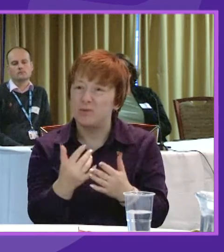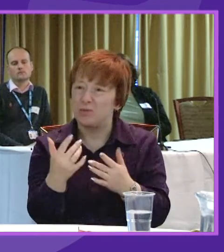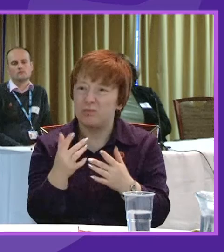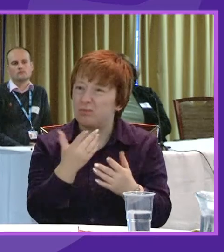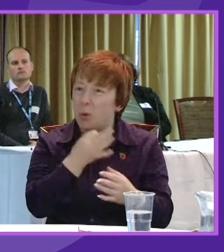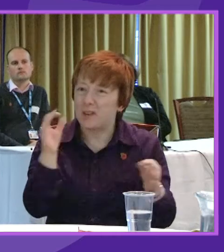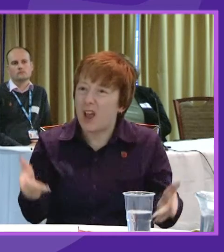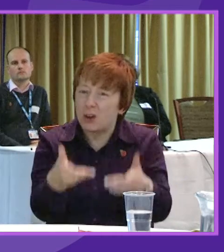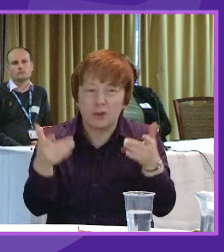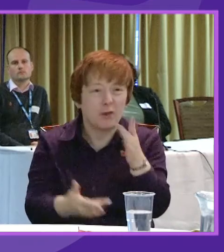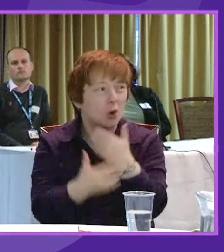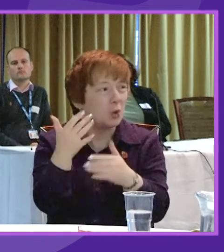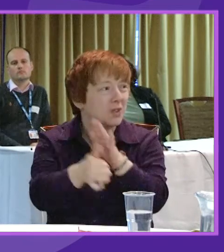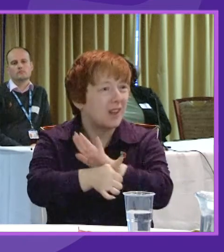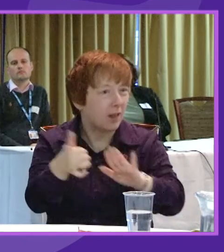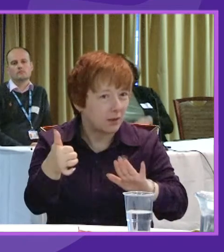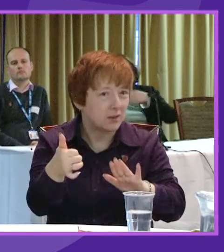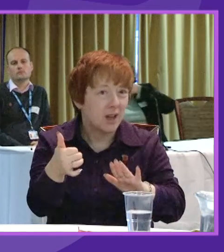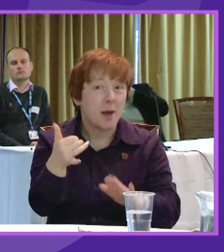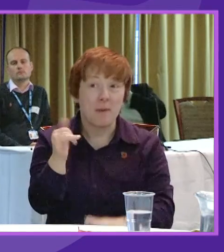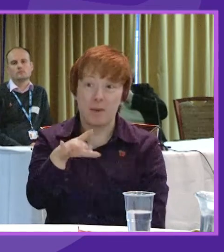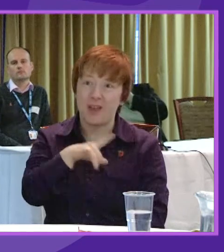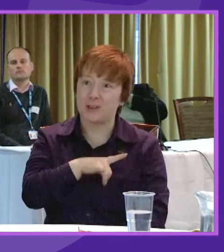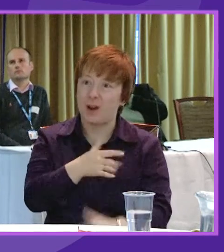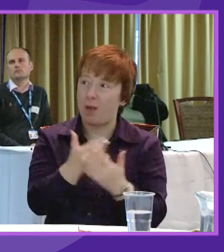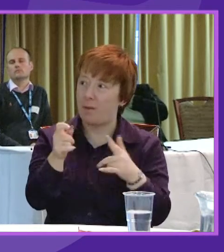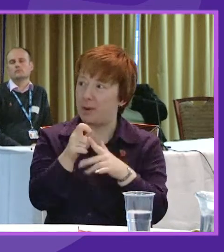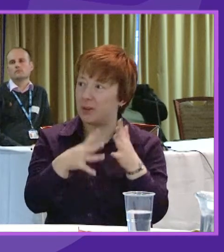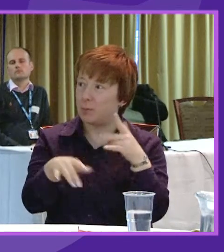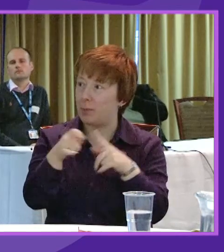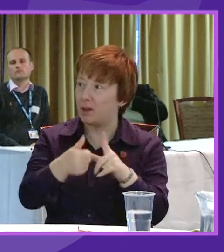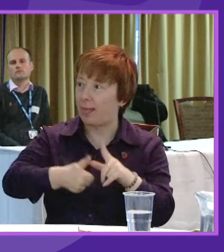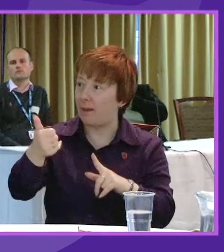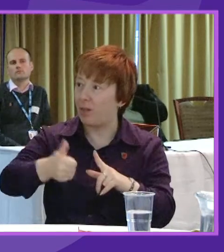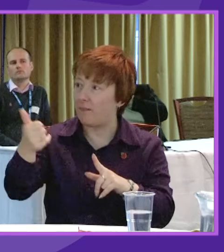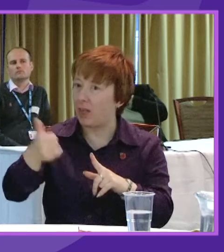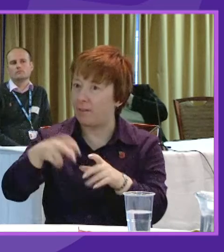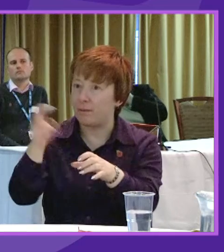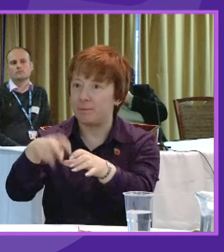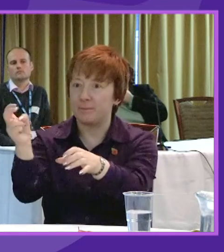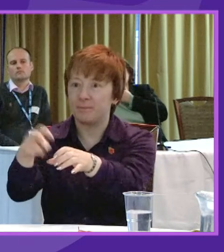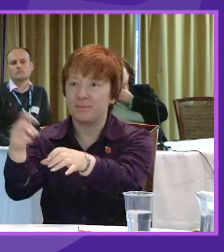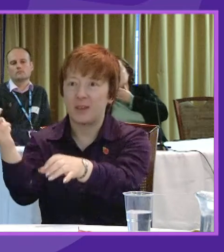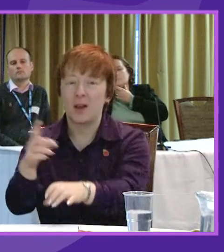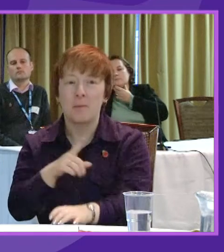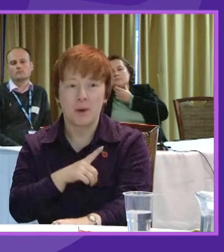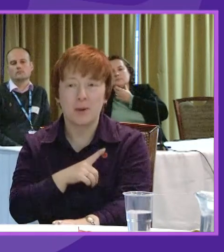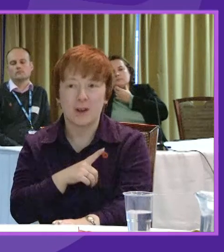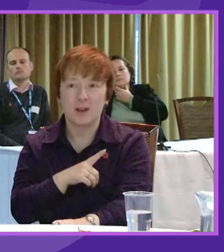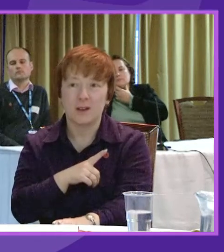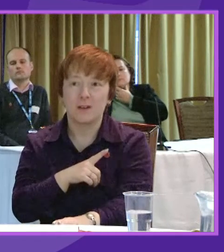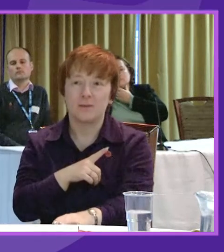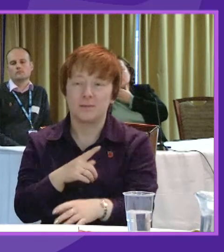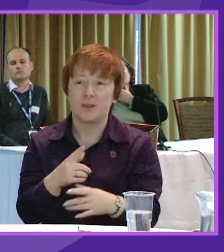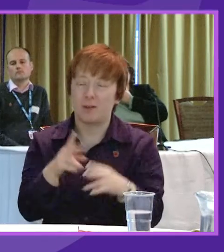PWP retention. It does raise the question as to whether that's part of the problem. And only 40% were satisfied with training that they received